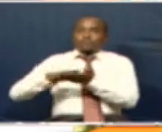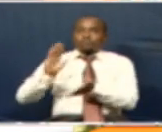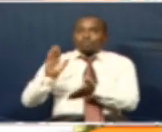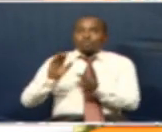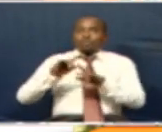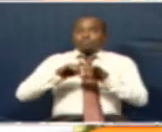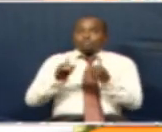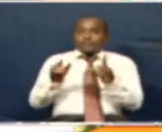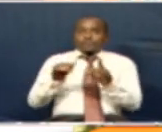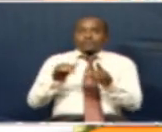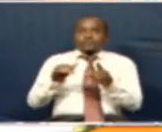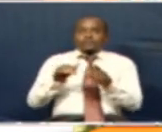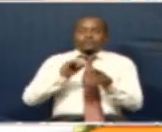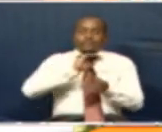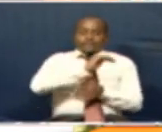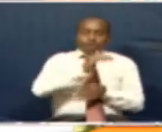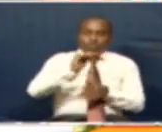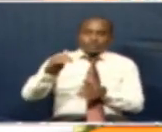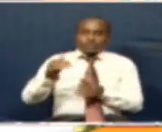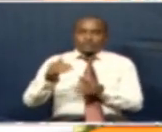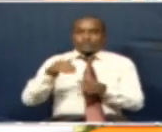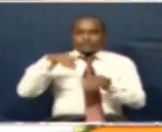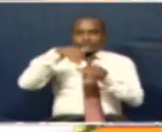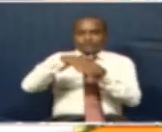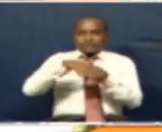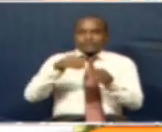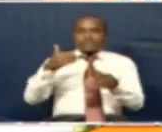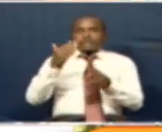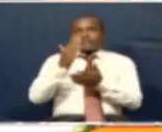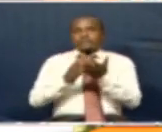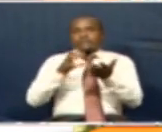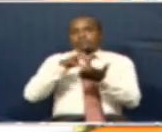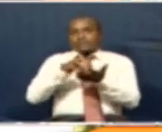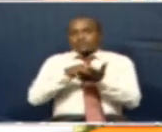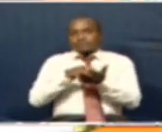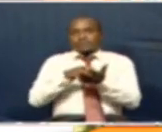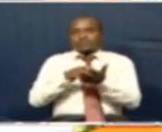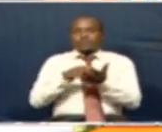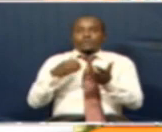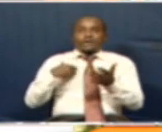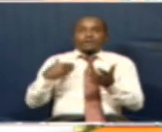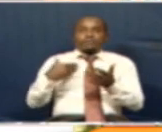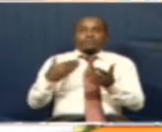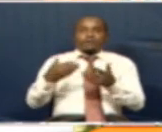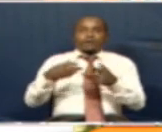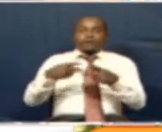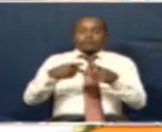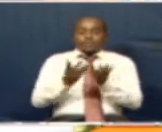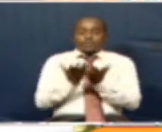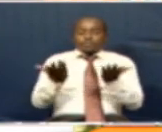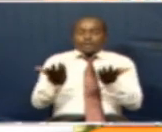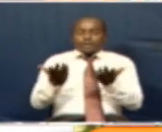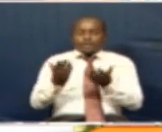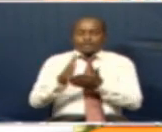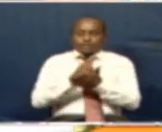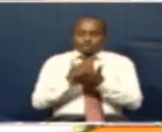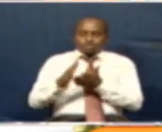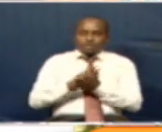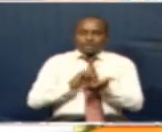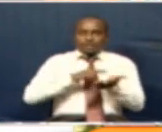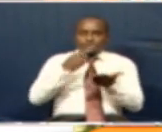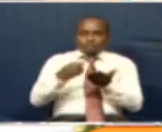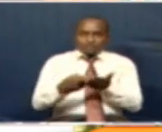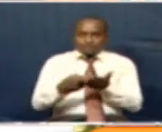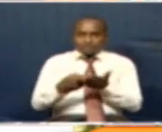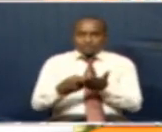in between, the counties themselves have gotten, in some cases, into some arrangement where they actually share the resources within a cluster. It